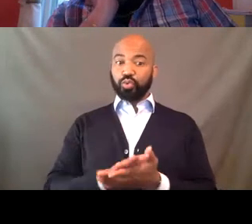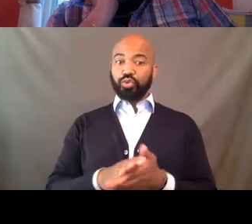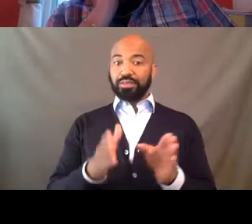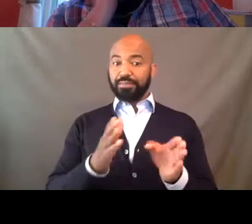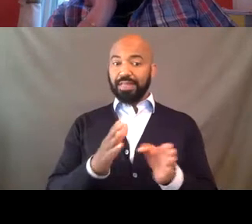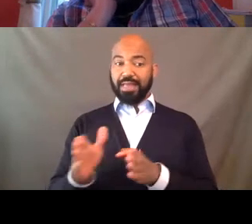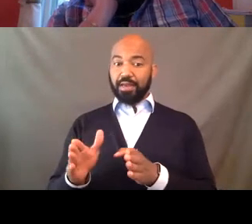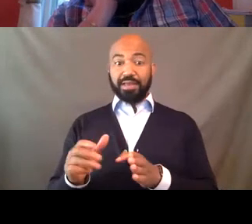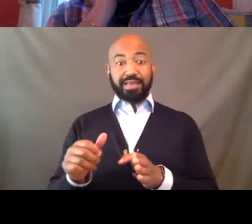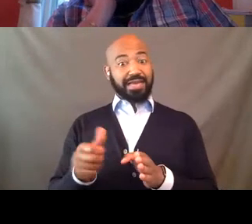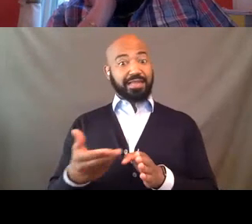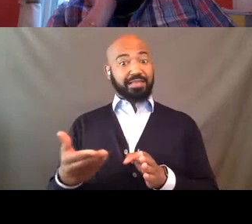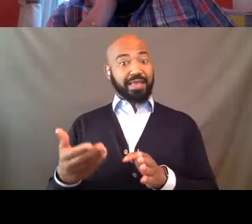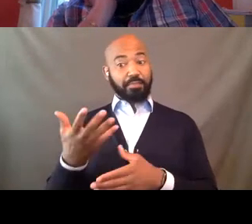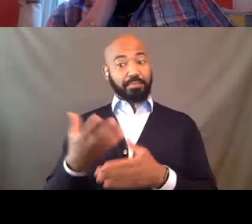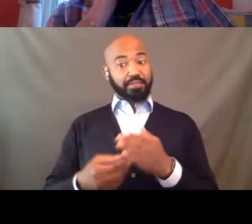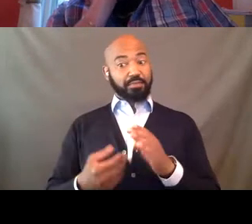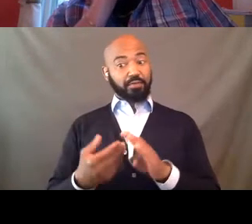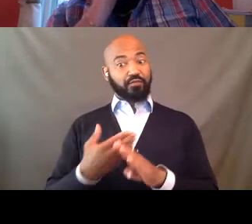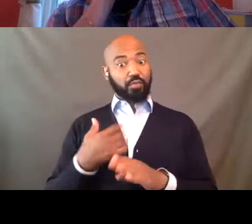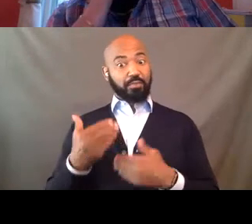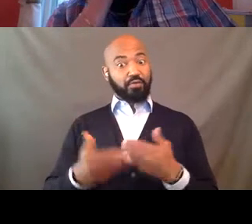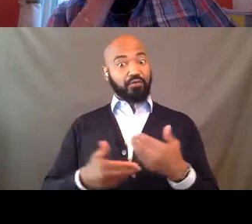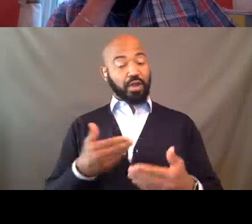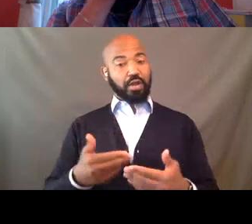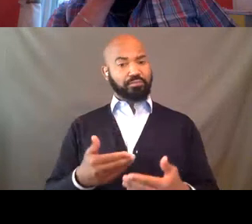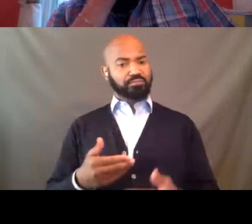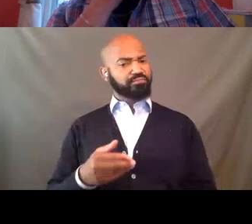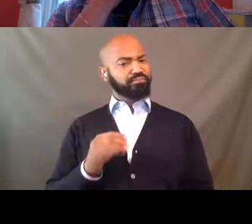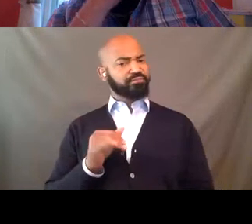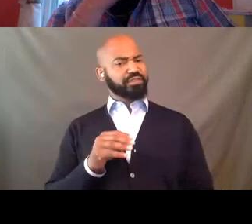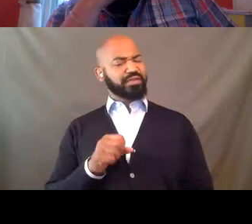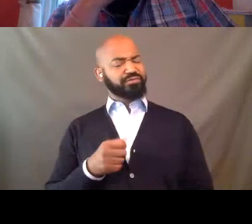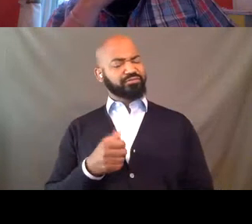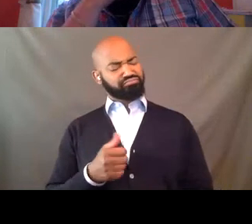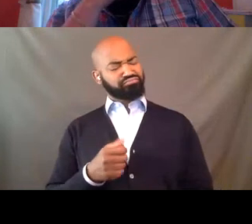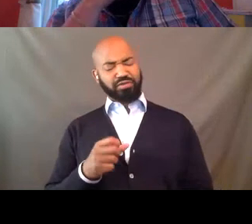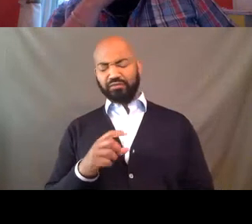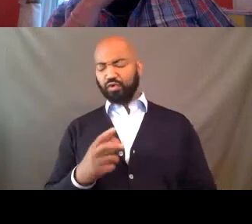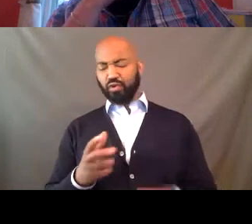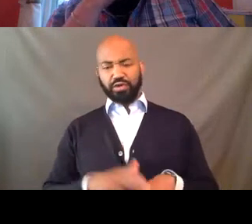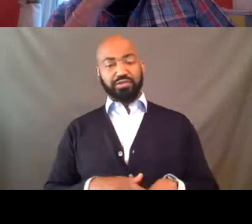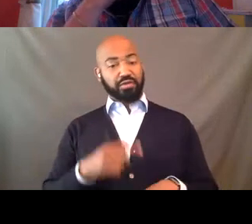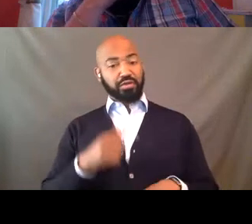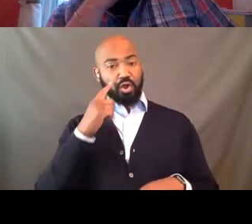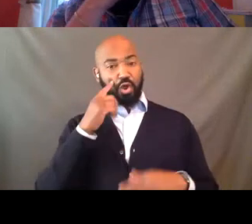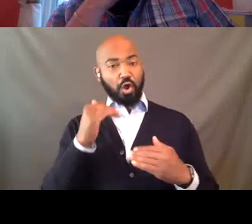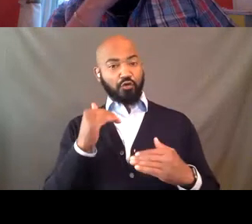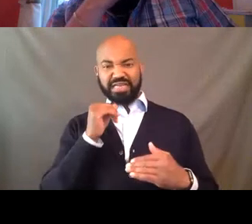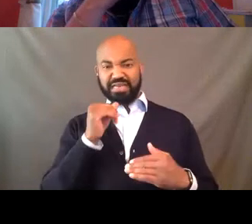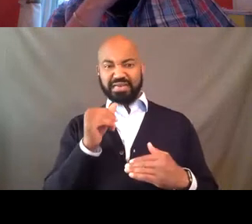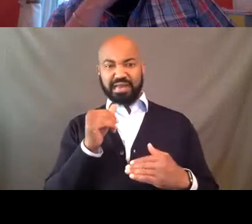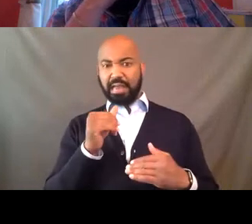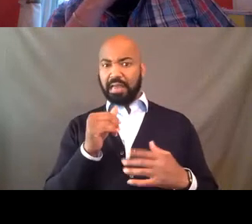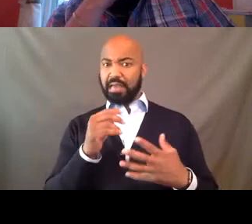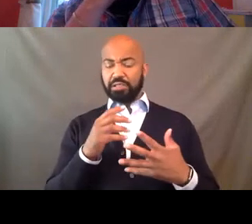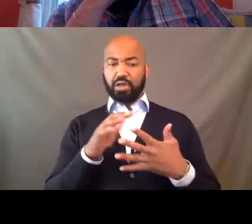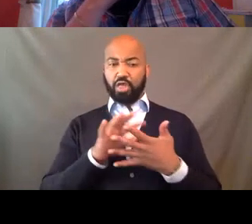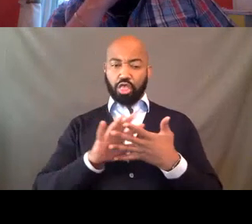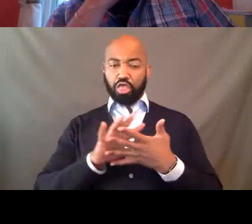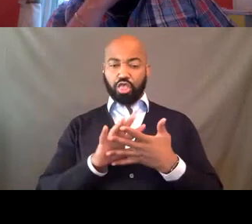we move on? No, I'm happy to. I'll apologize ahead of time. Hopefully I'm not too choppy. My wife has grad school, so